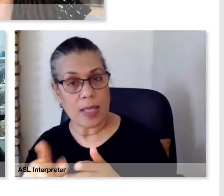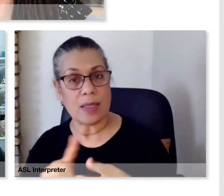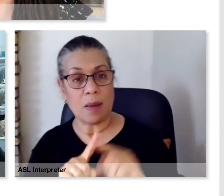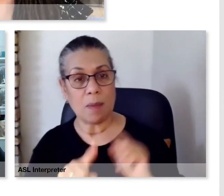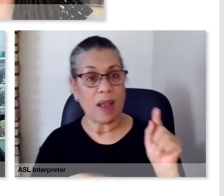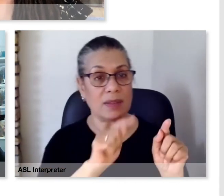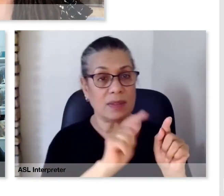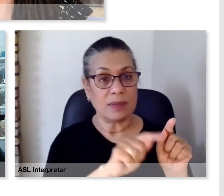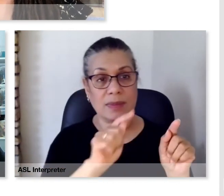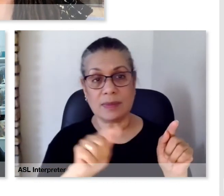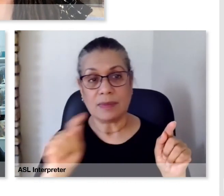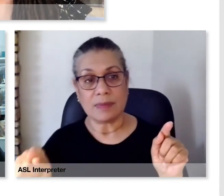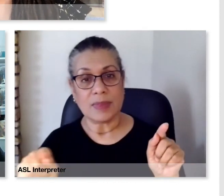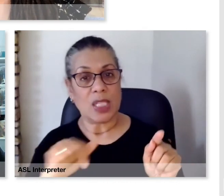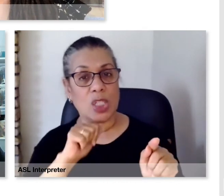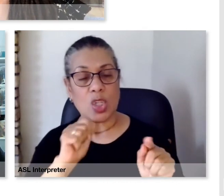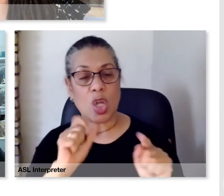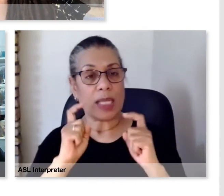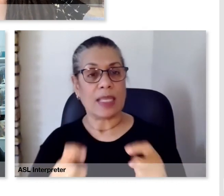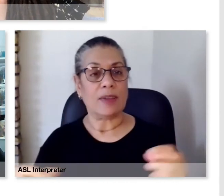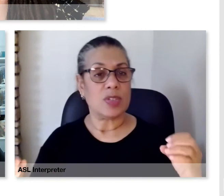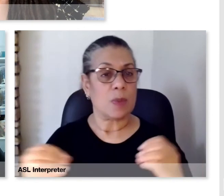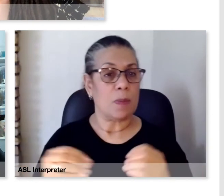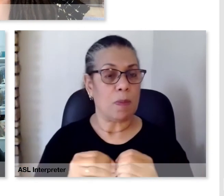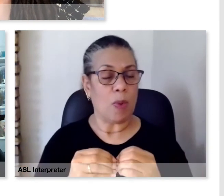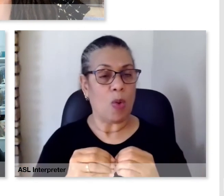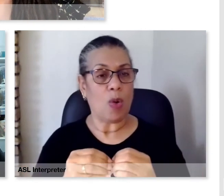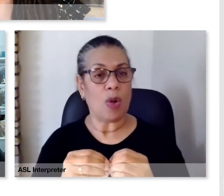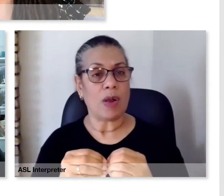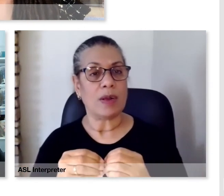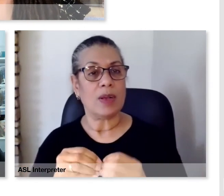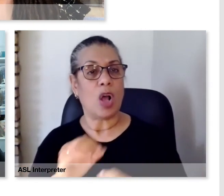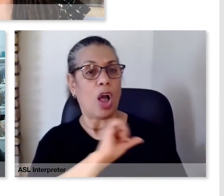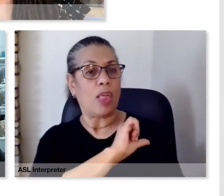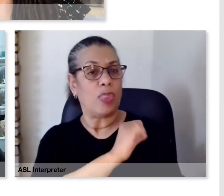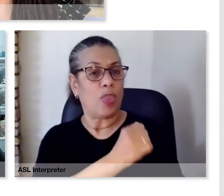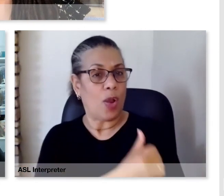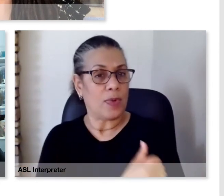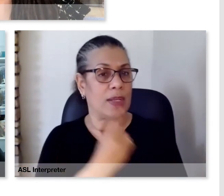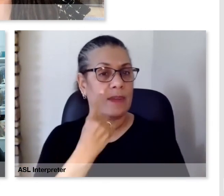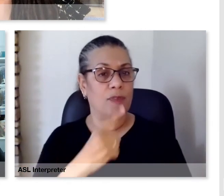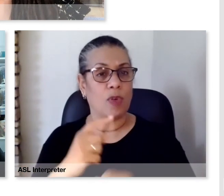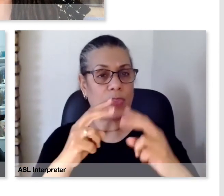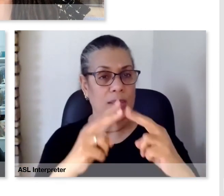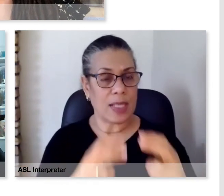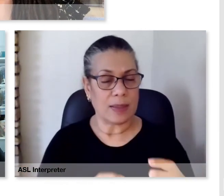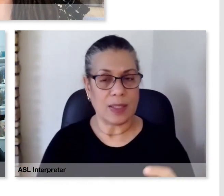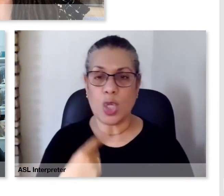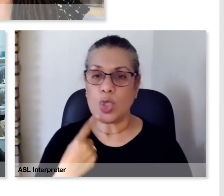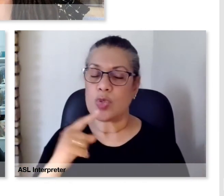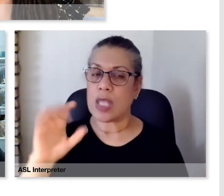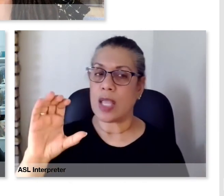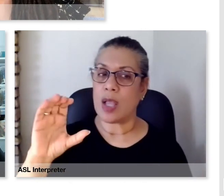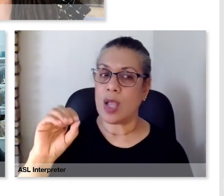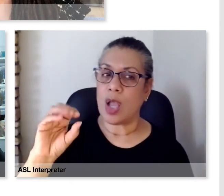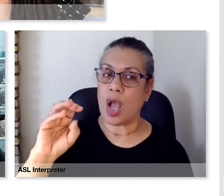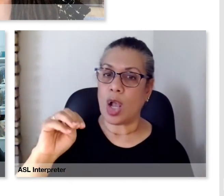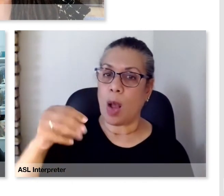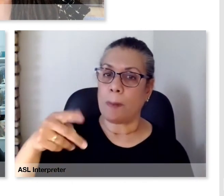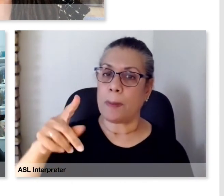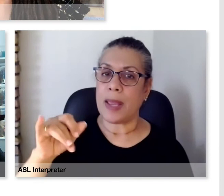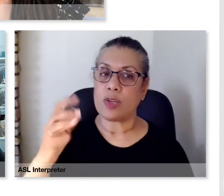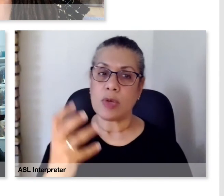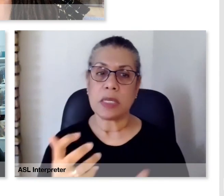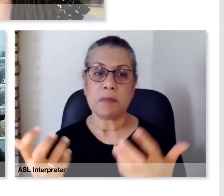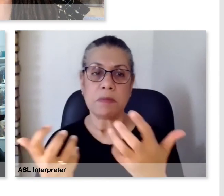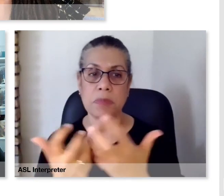none of these gives additional authority to the analysis. They're just different languages for doing the analysis. And so when you say complementary, I feel like that's one of the keys,